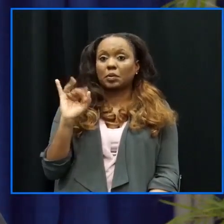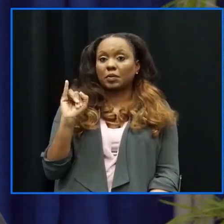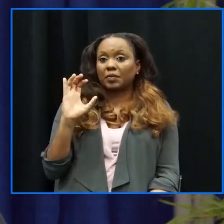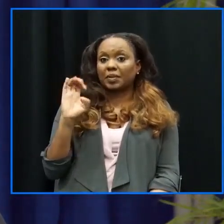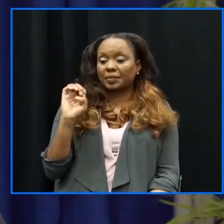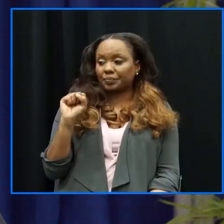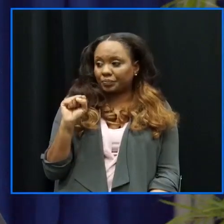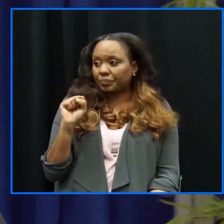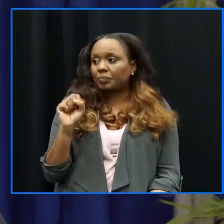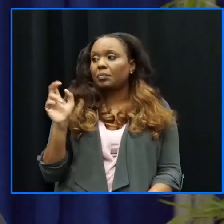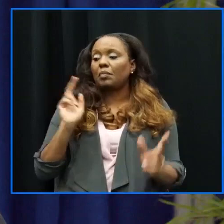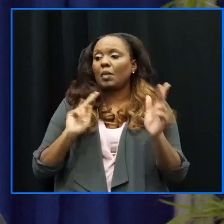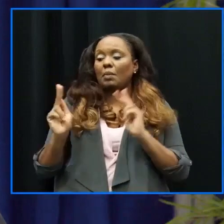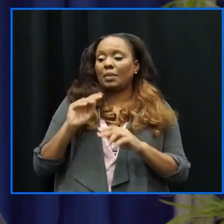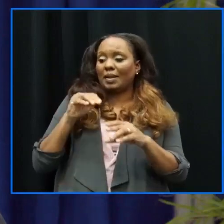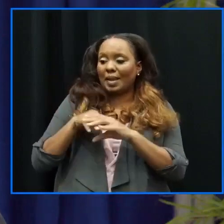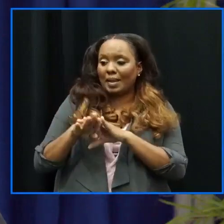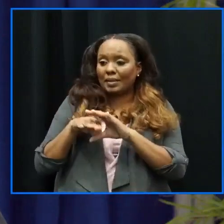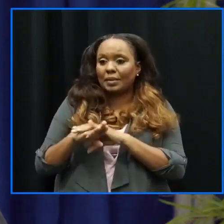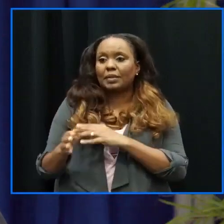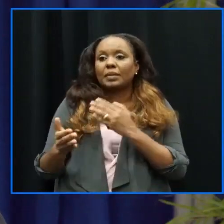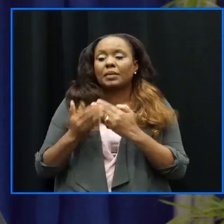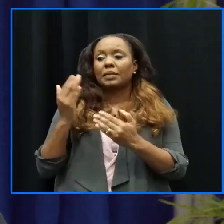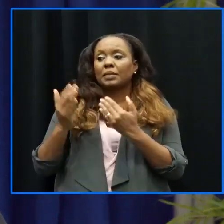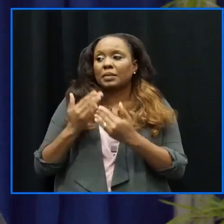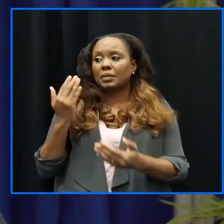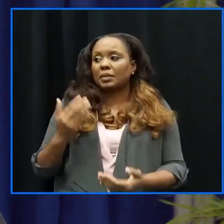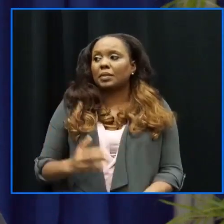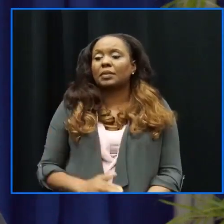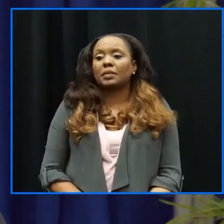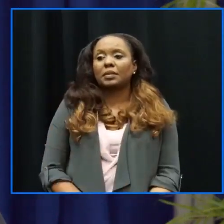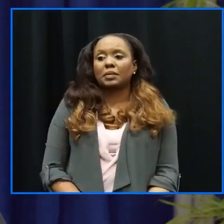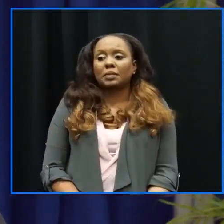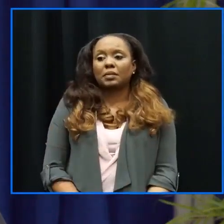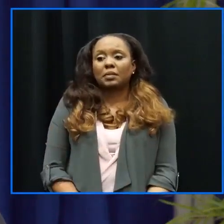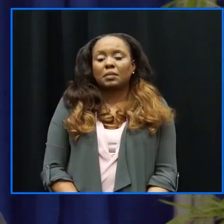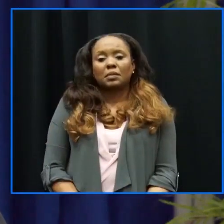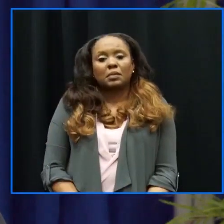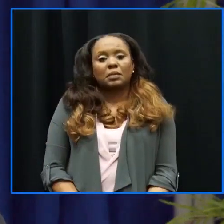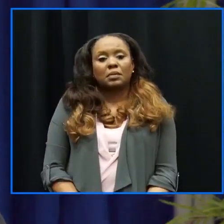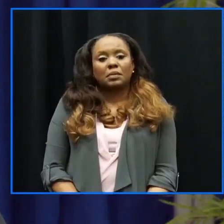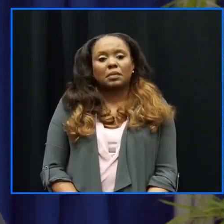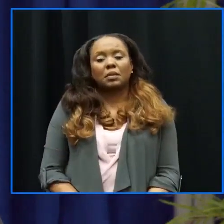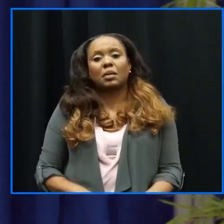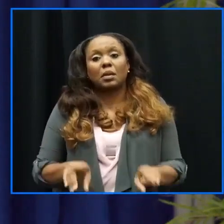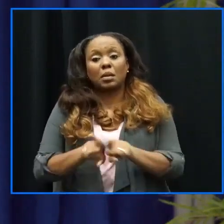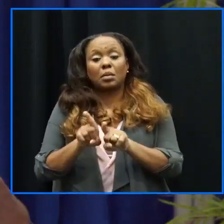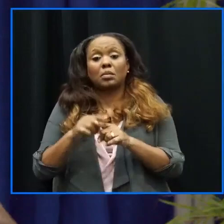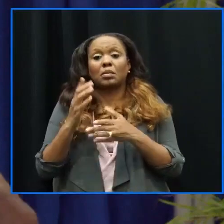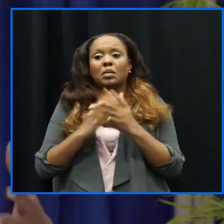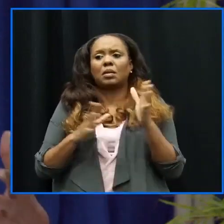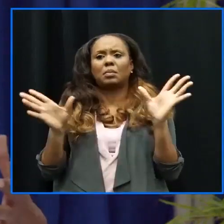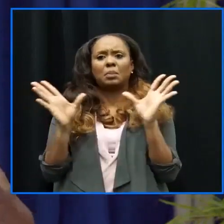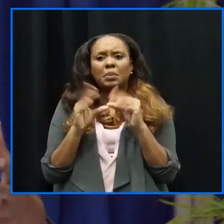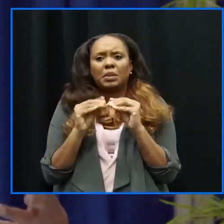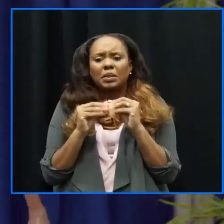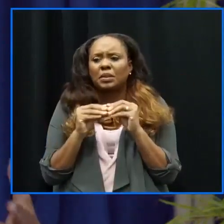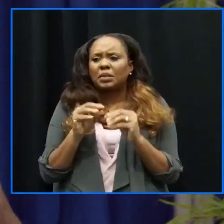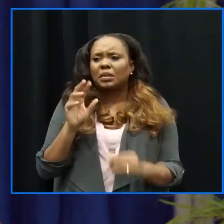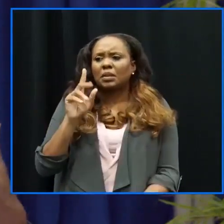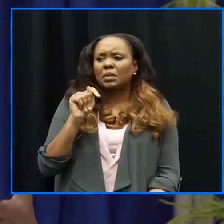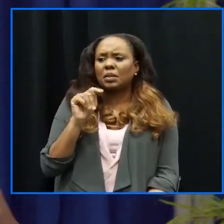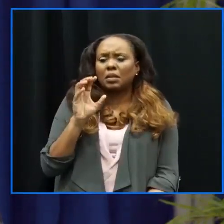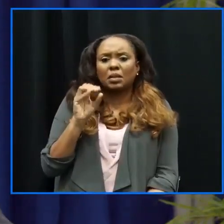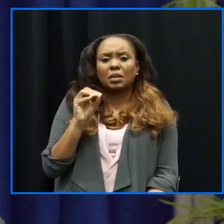accessible by most persons. We also intend to have some town hall meetings even though there is the